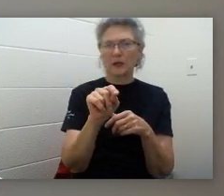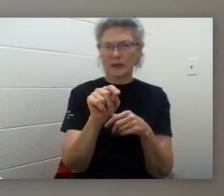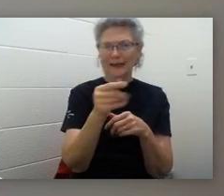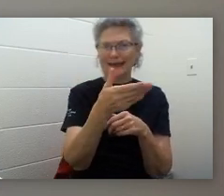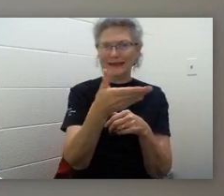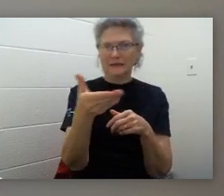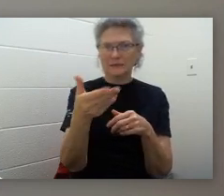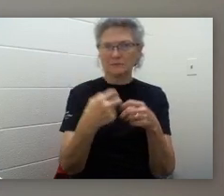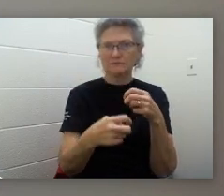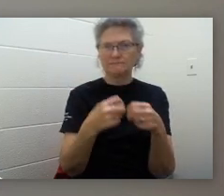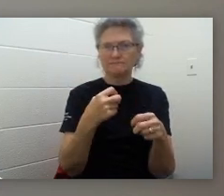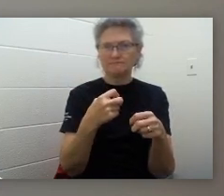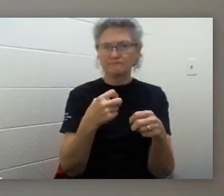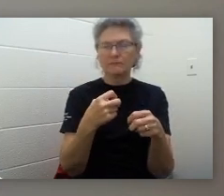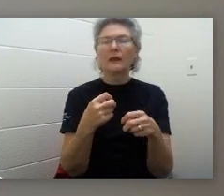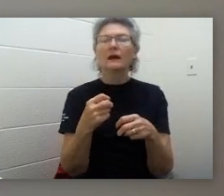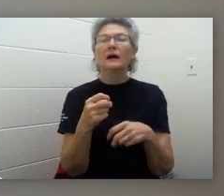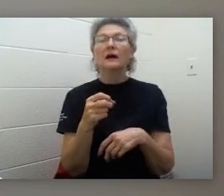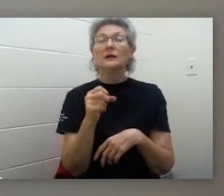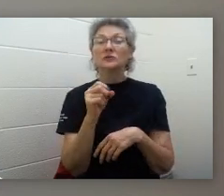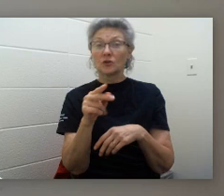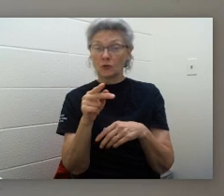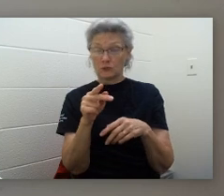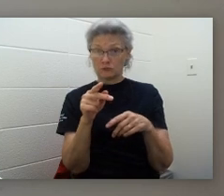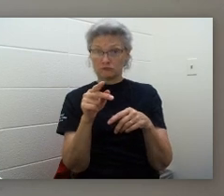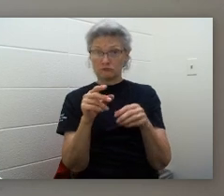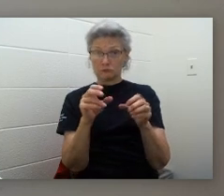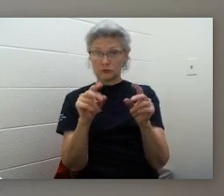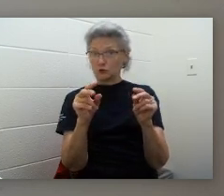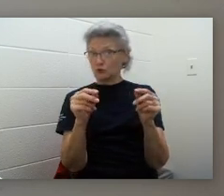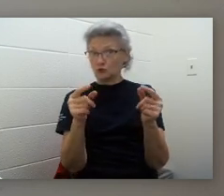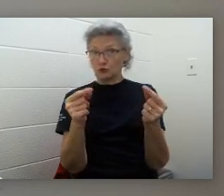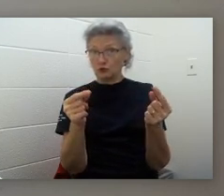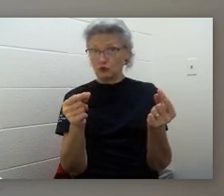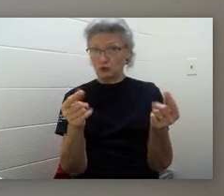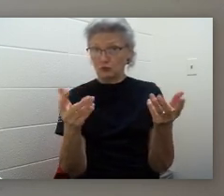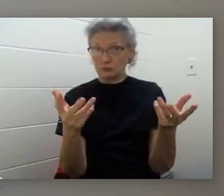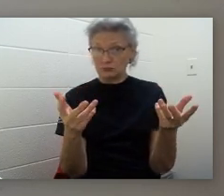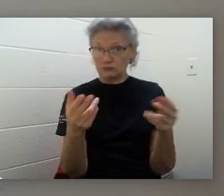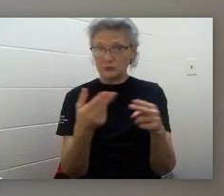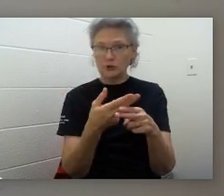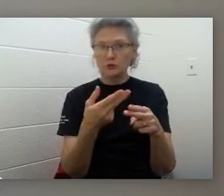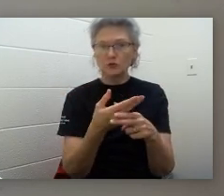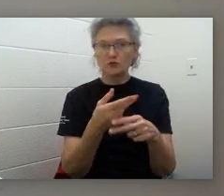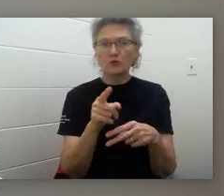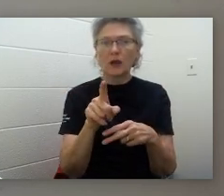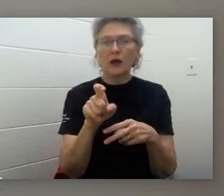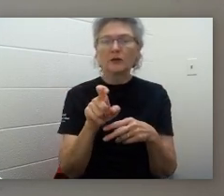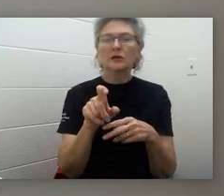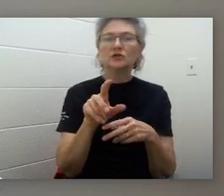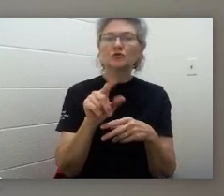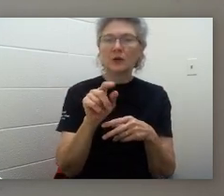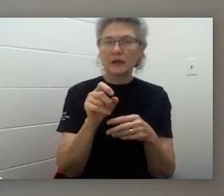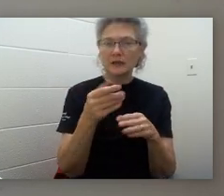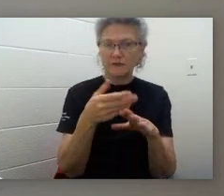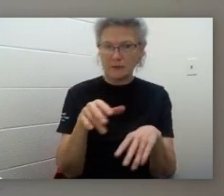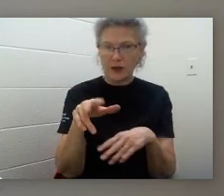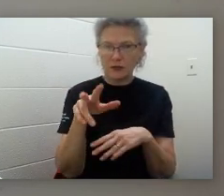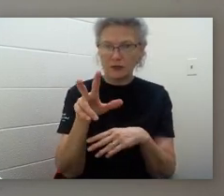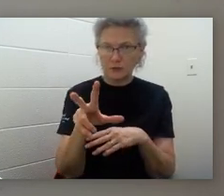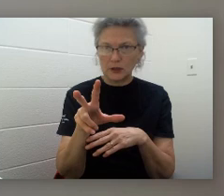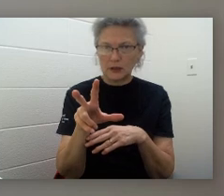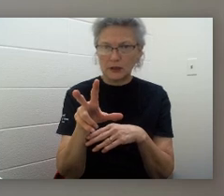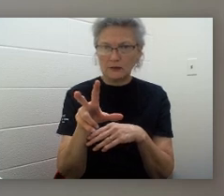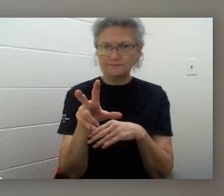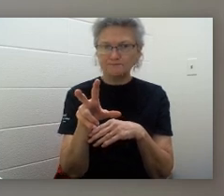by 3. So what I'm going to do then is I'm going to use that place value strategy to think